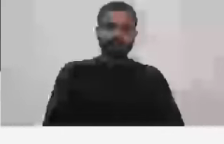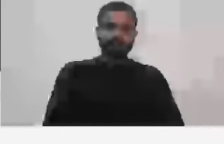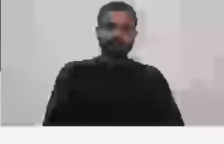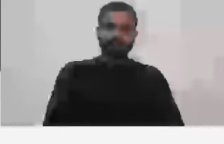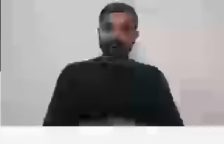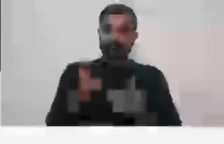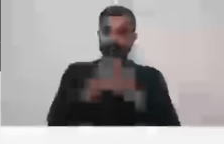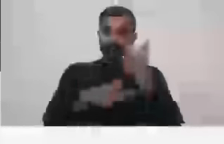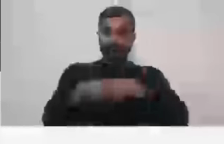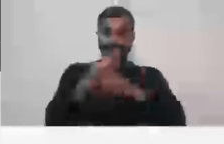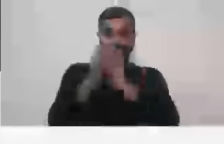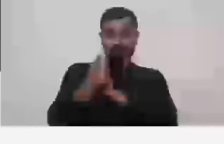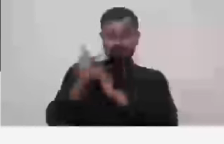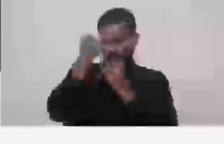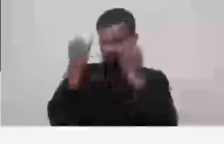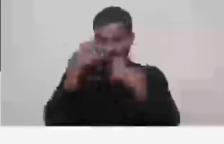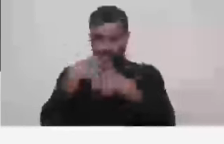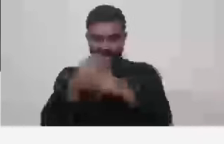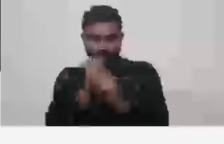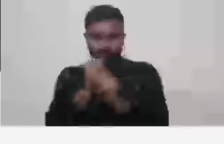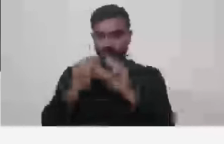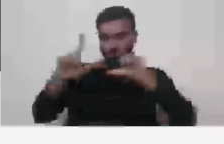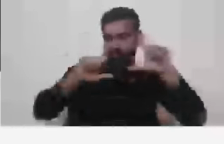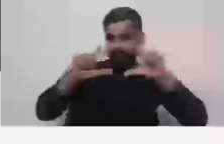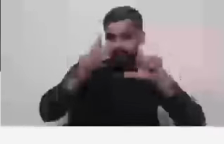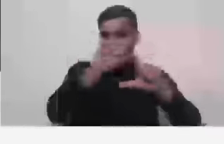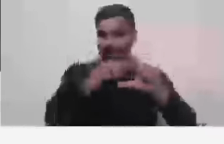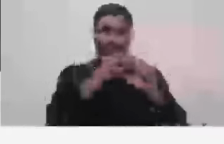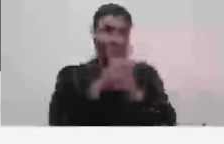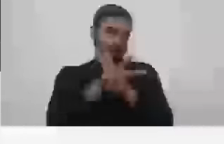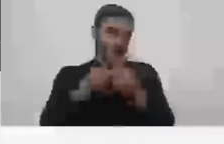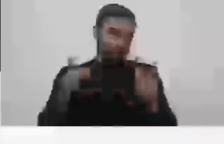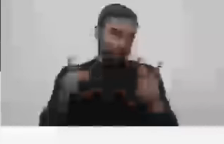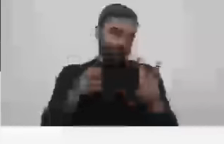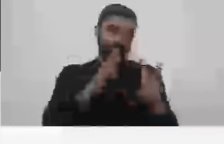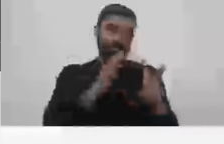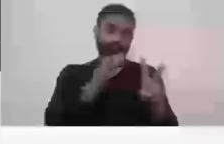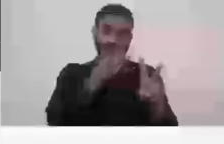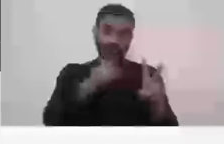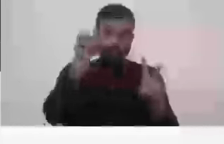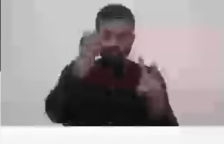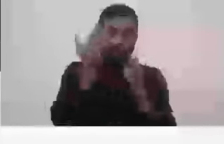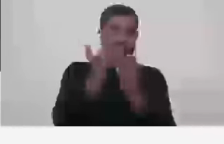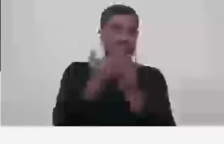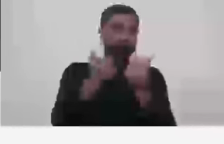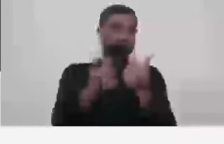Language clubs, creative corner walls, magazines, lovely. That's actually a beautiful idea. That's great.